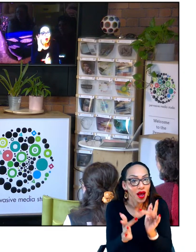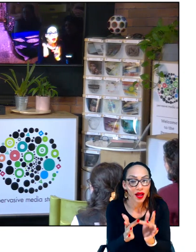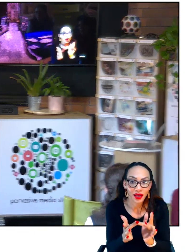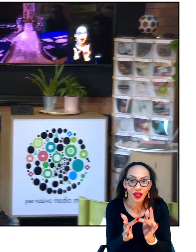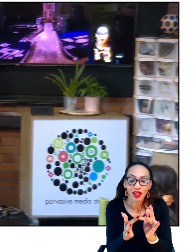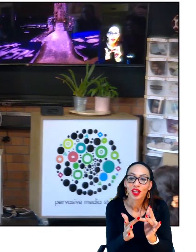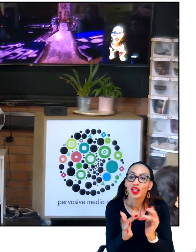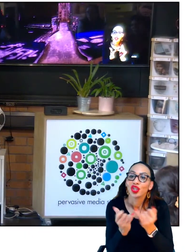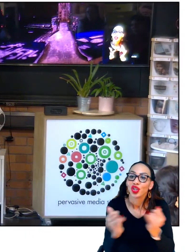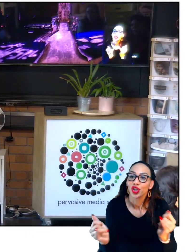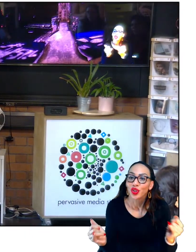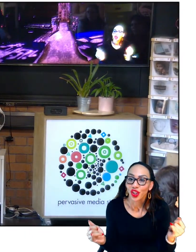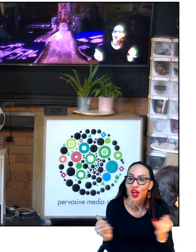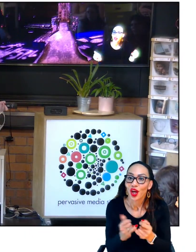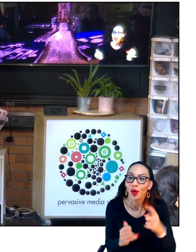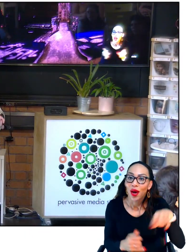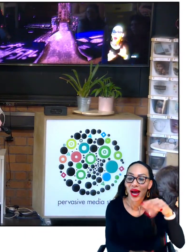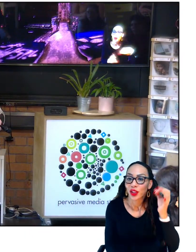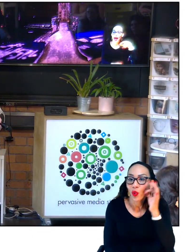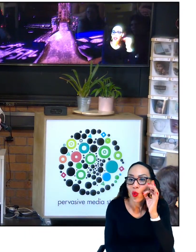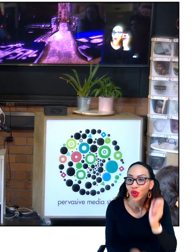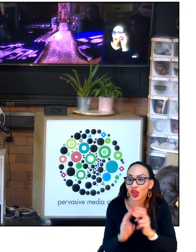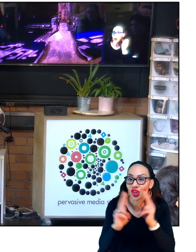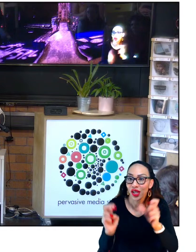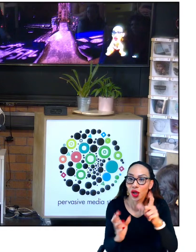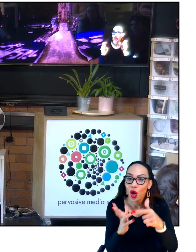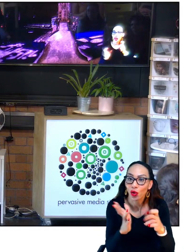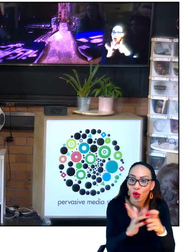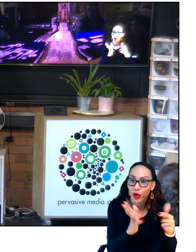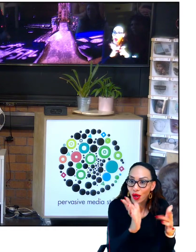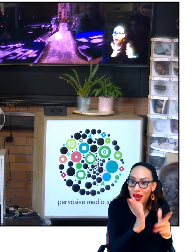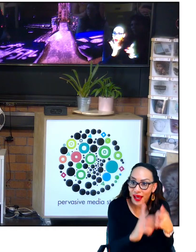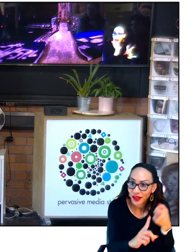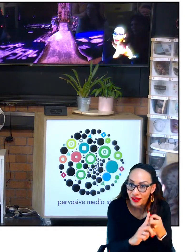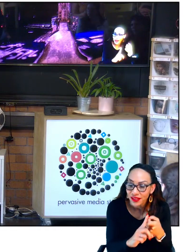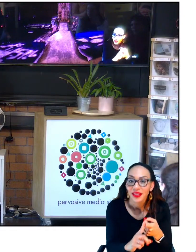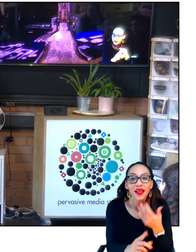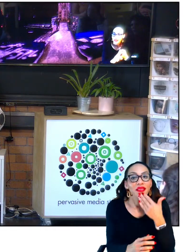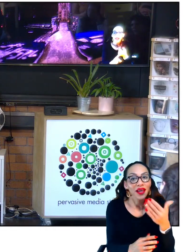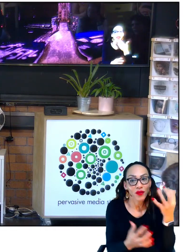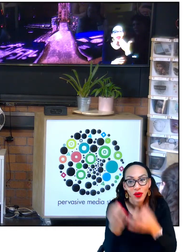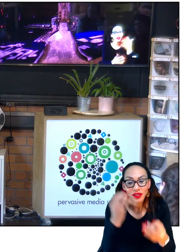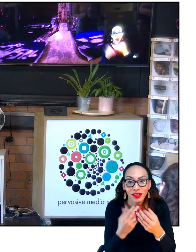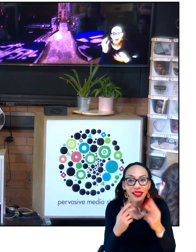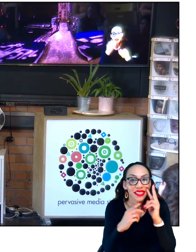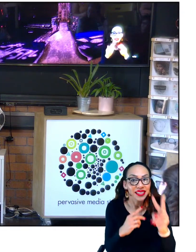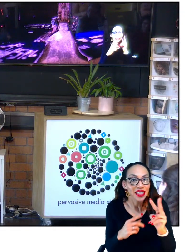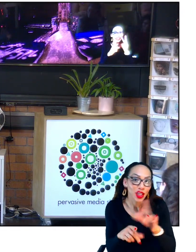studio@watershed.co.uk with any questions. Thank you all for being here today, and we'll see you all again next time.